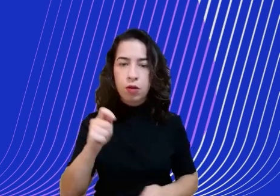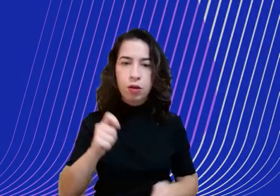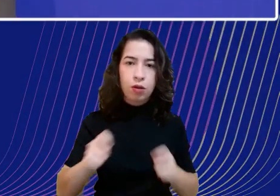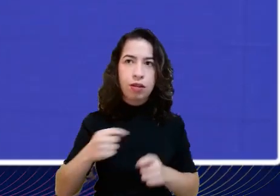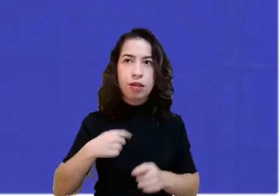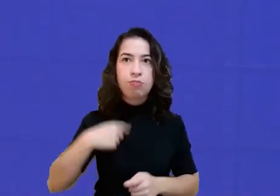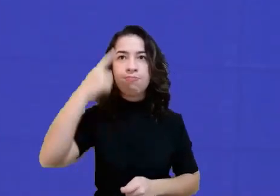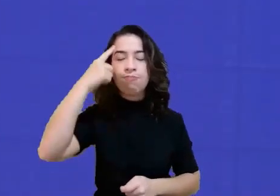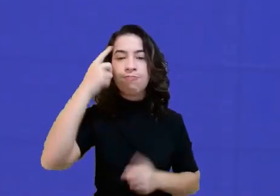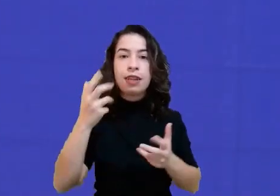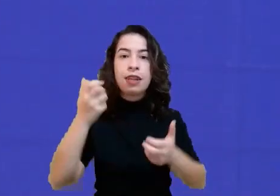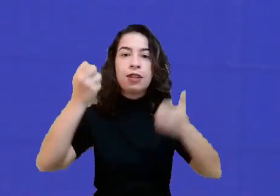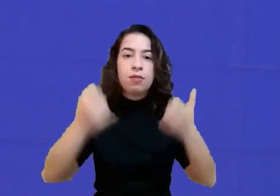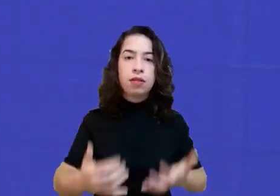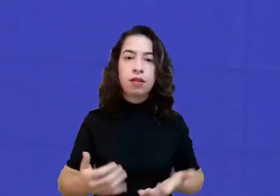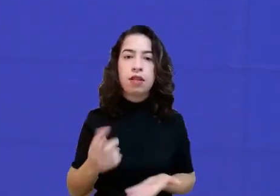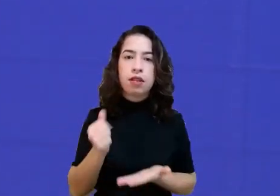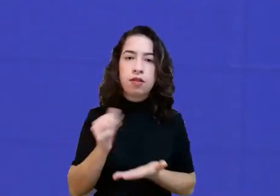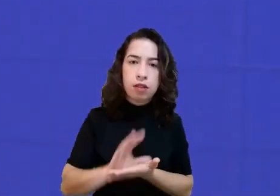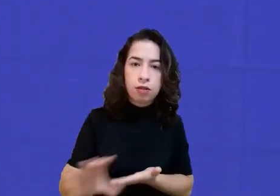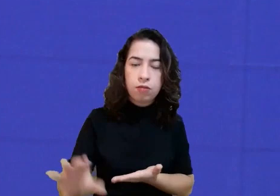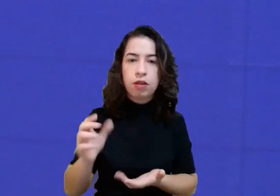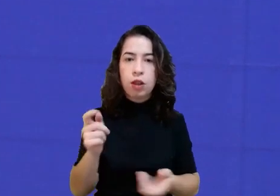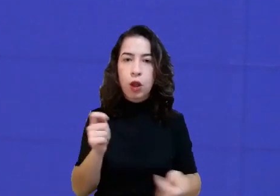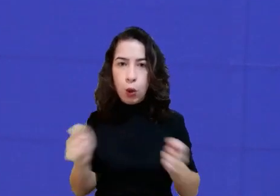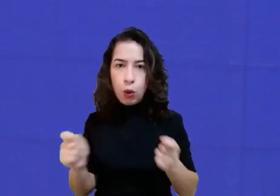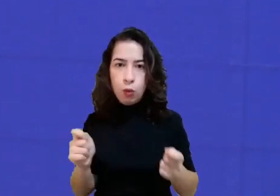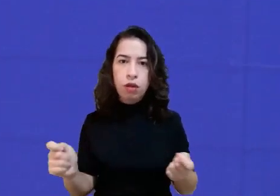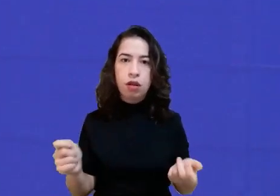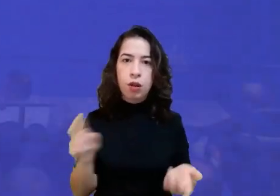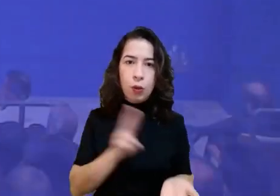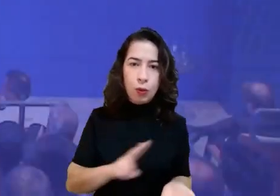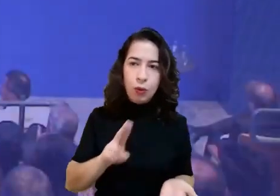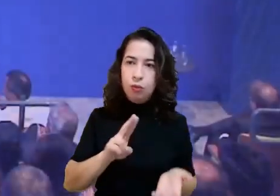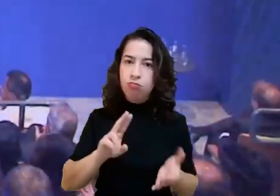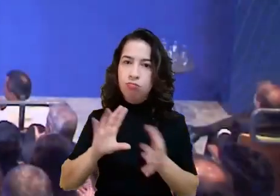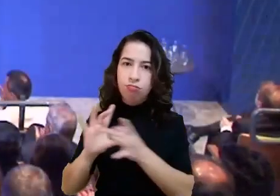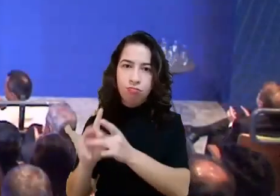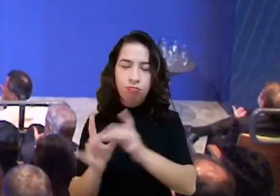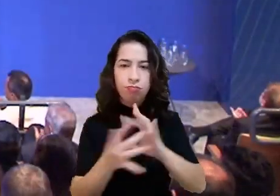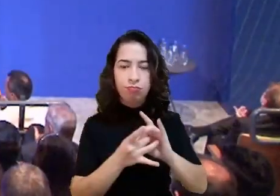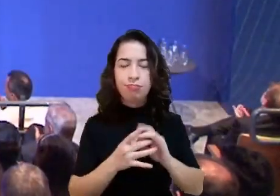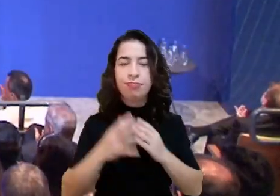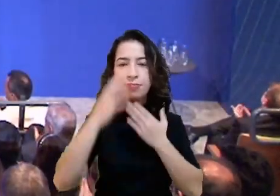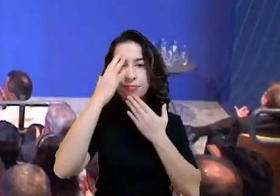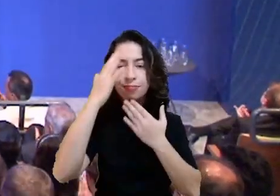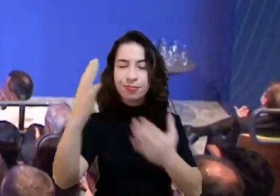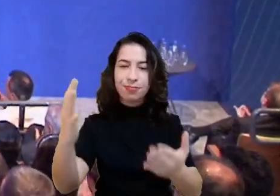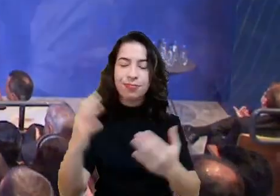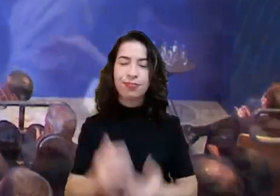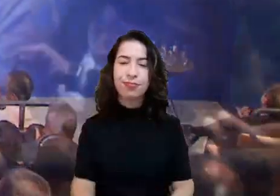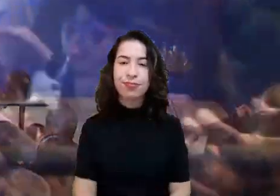conscious consumption. I want to talk about economy and all that, and the consciousness is implicit.